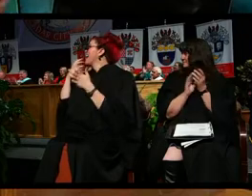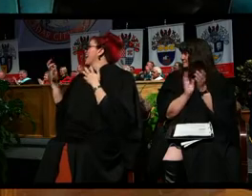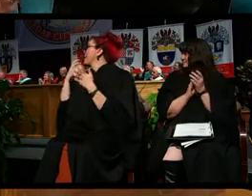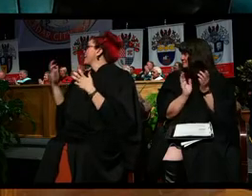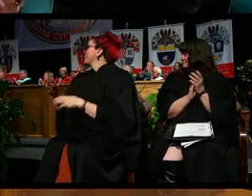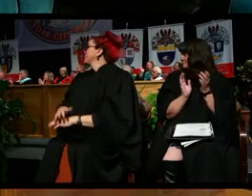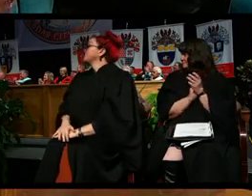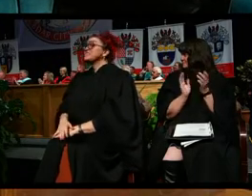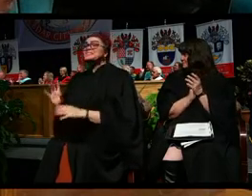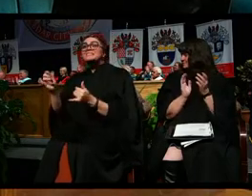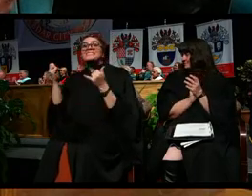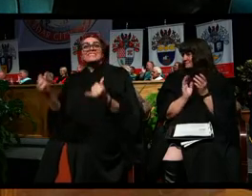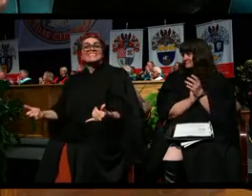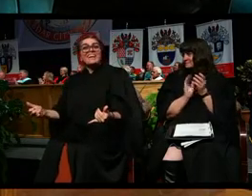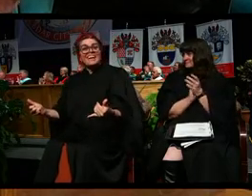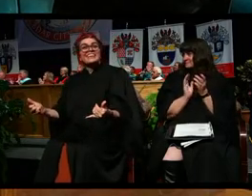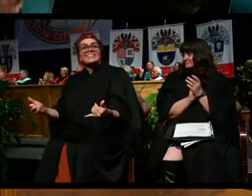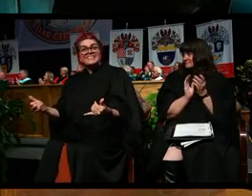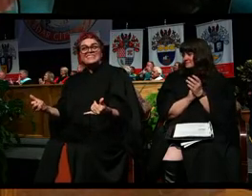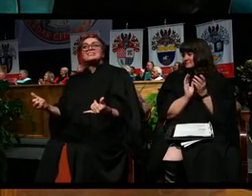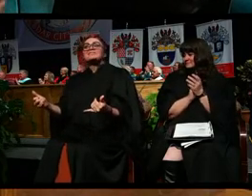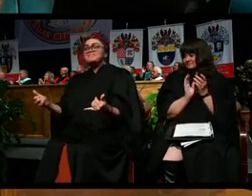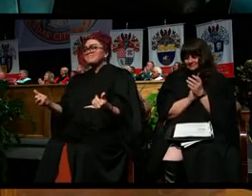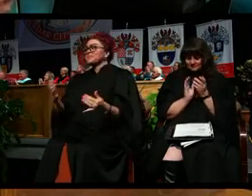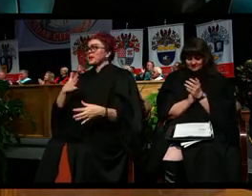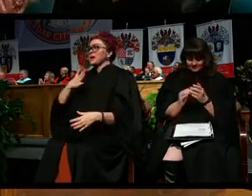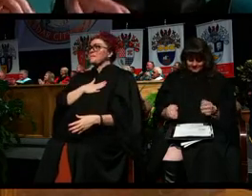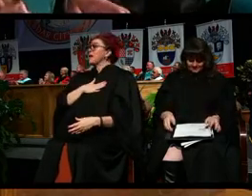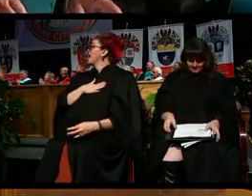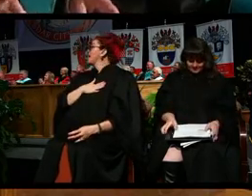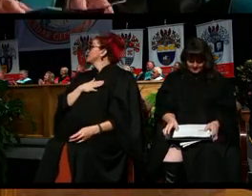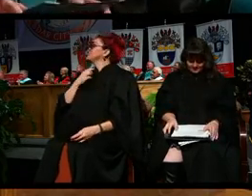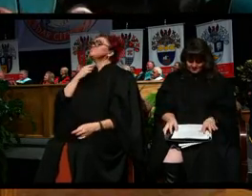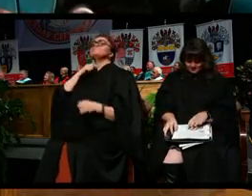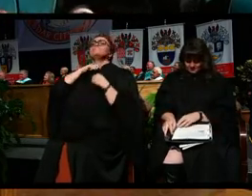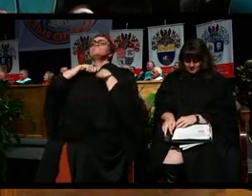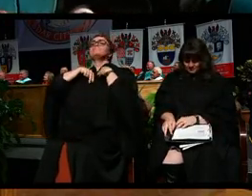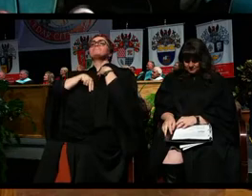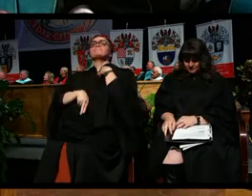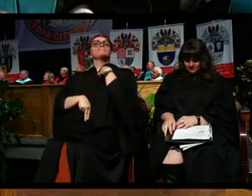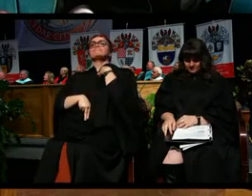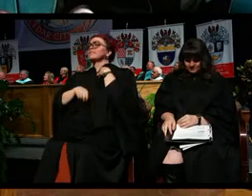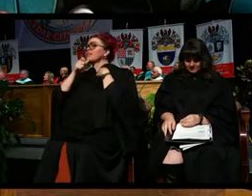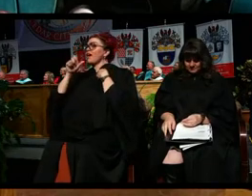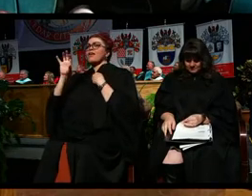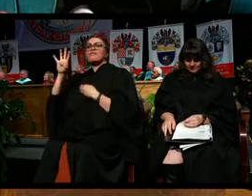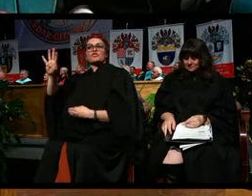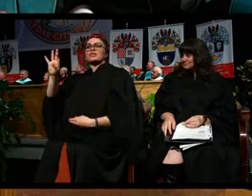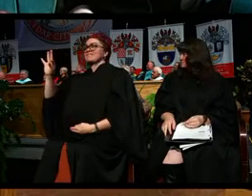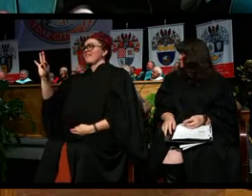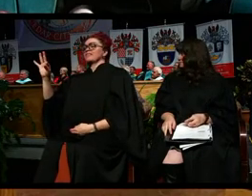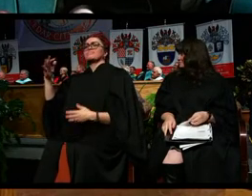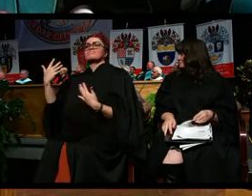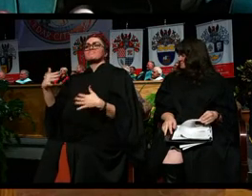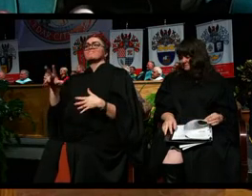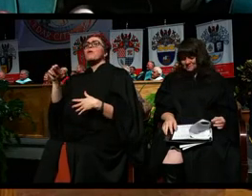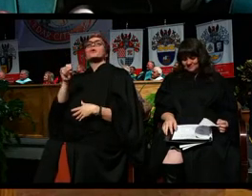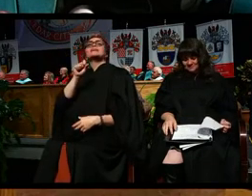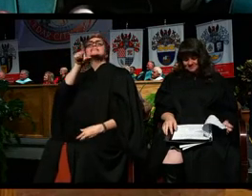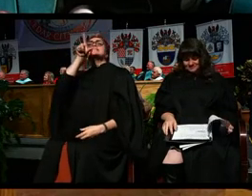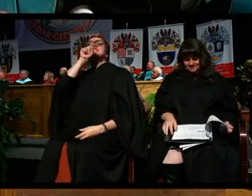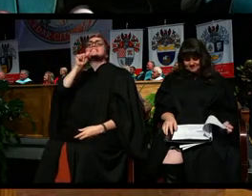So today, my red tie is not a 49er red tie. It is a